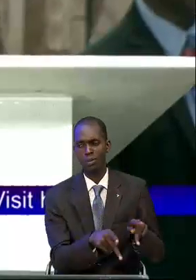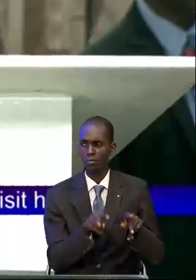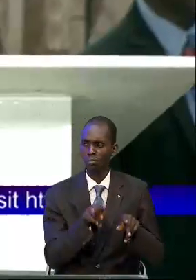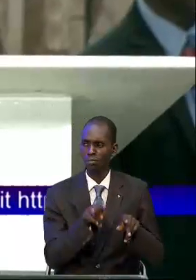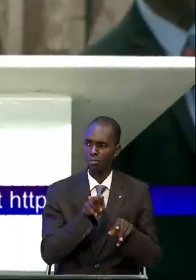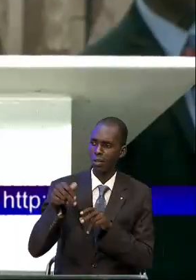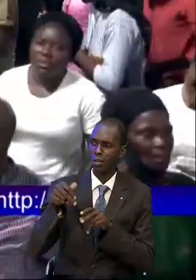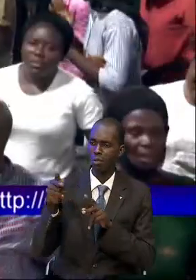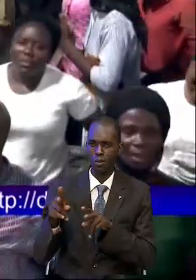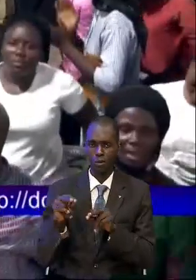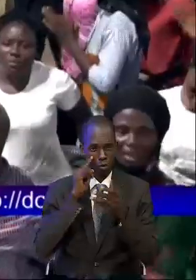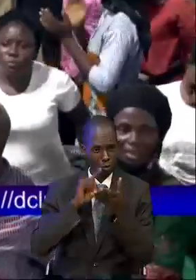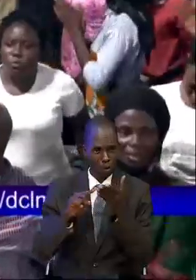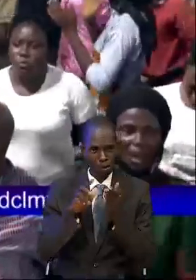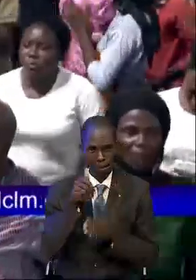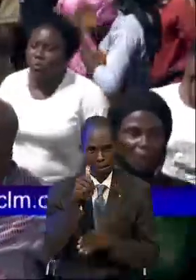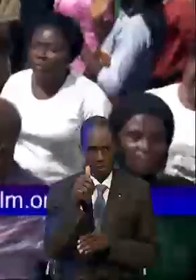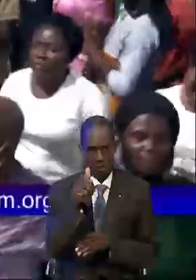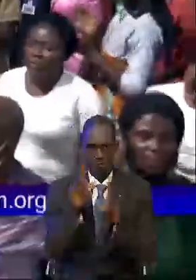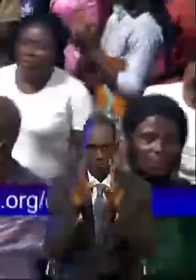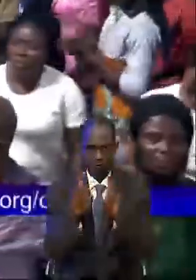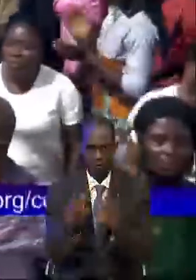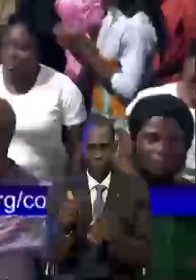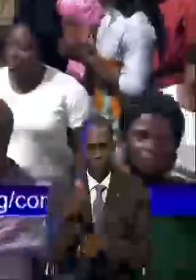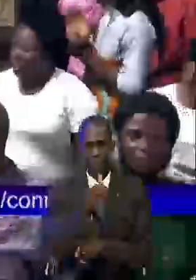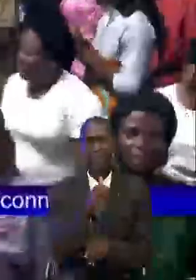Check yourself. Don't check another person, check yourself.